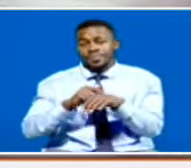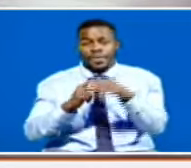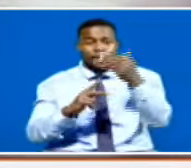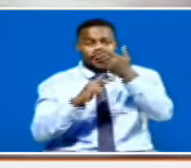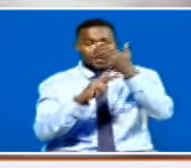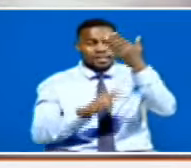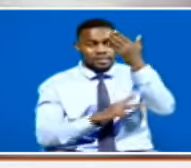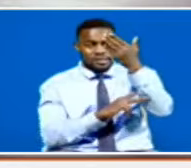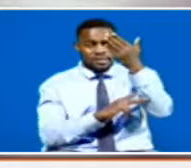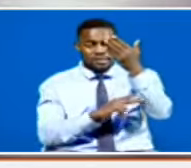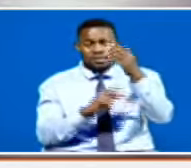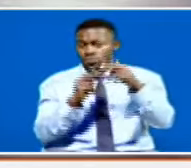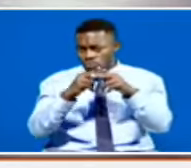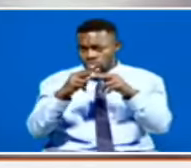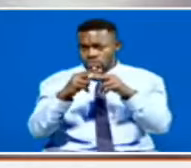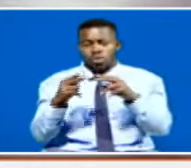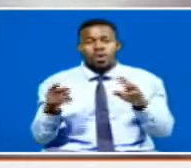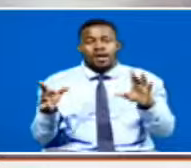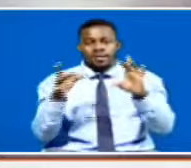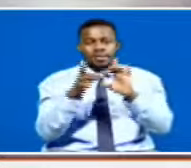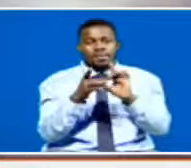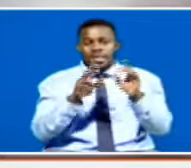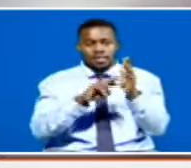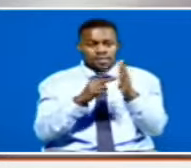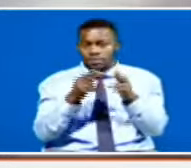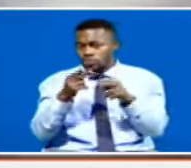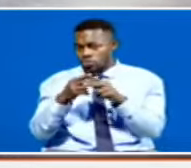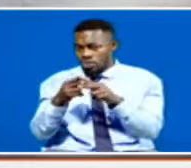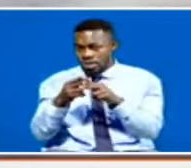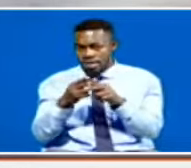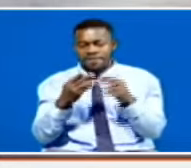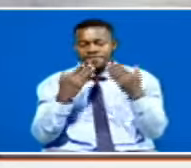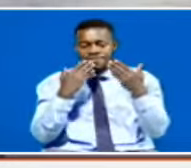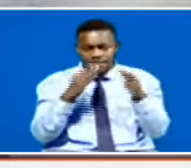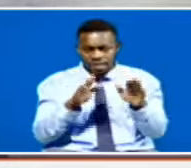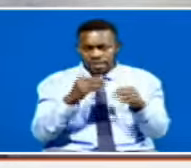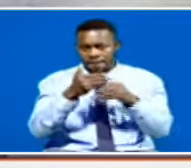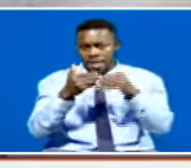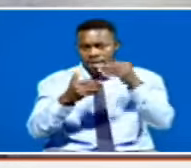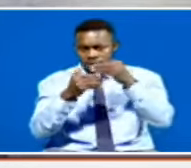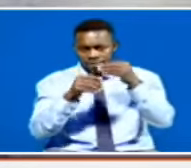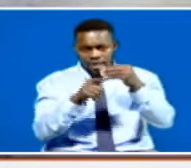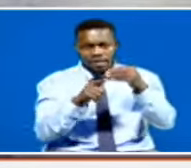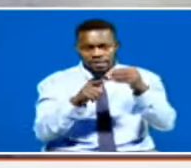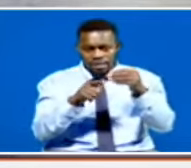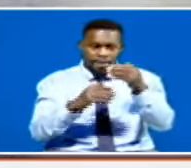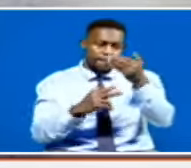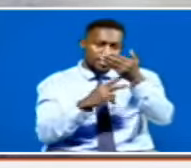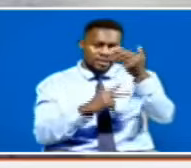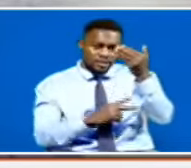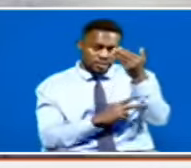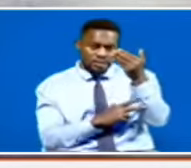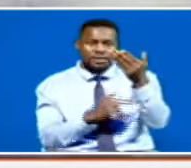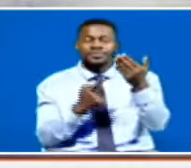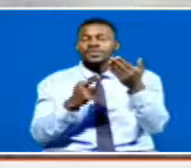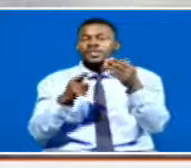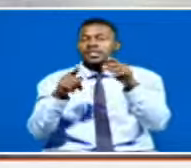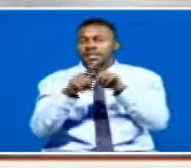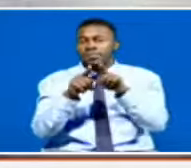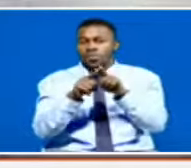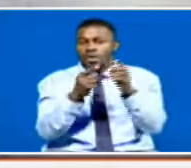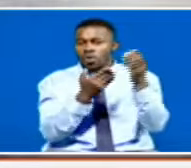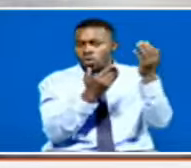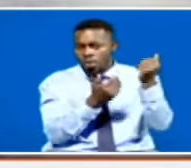was fully connected. And therefore now, once we have seamless connectivity, we hope to